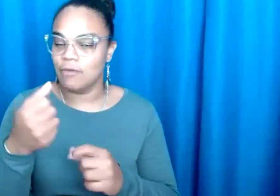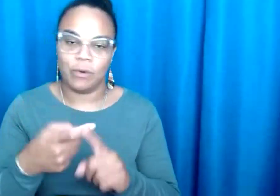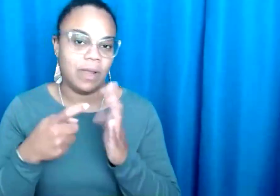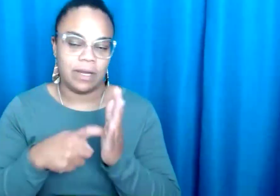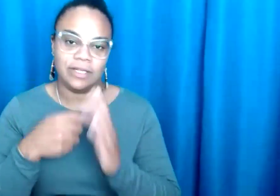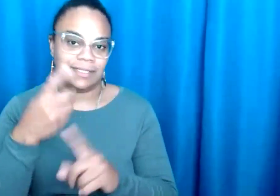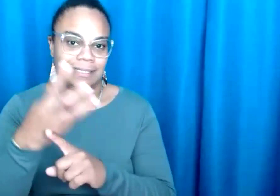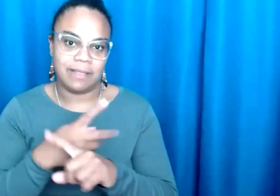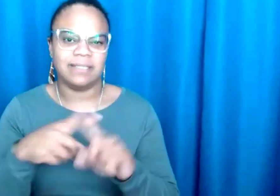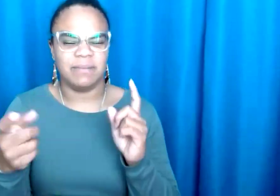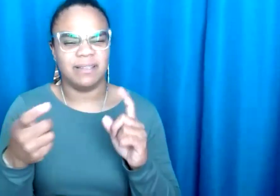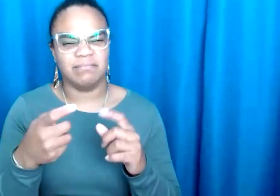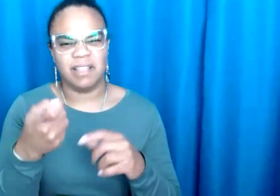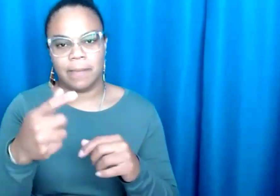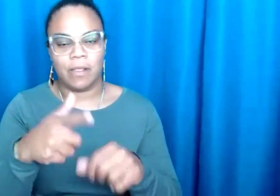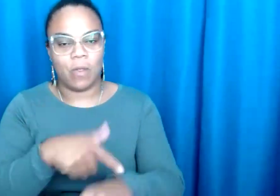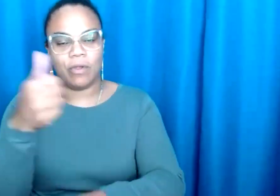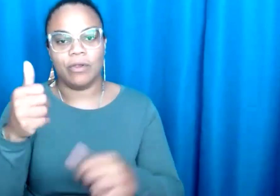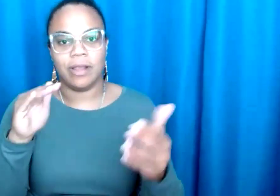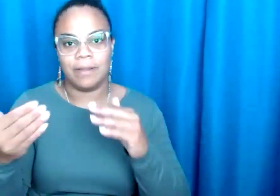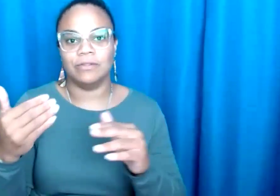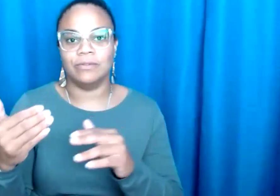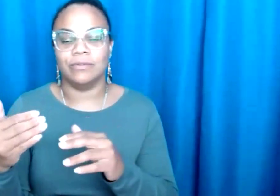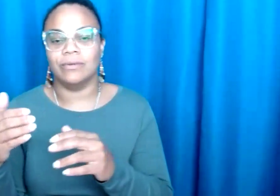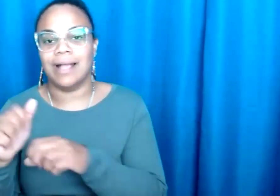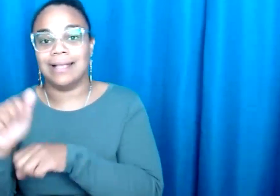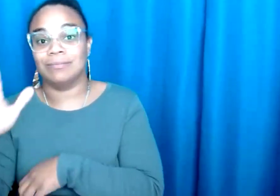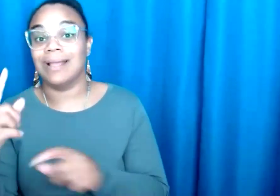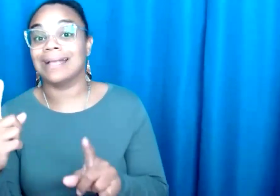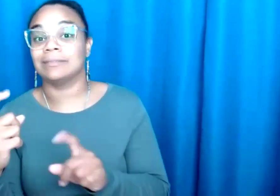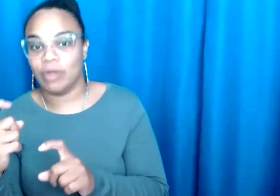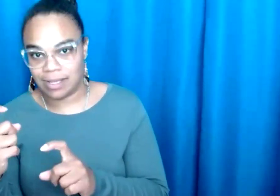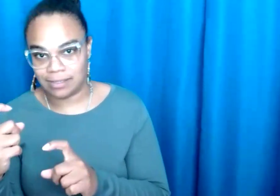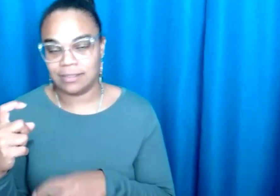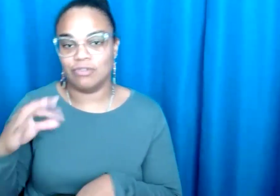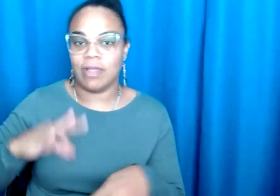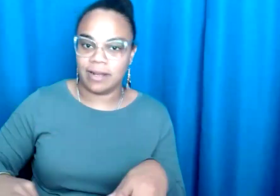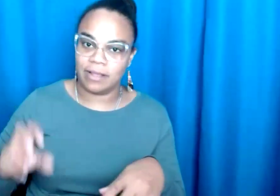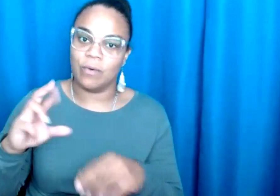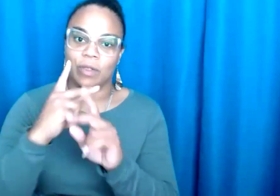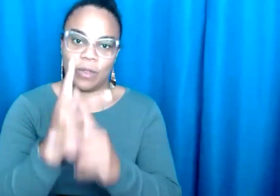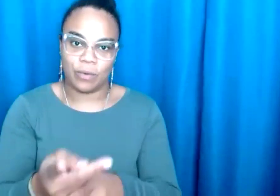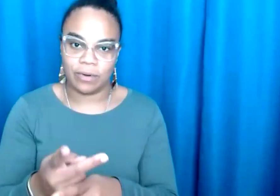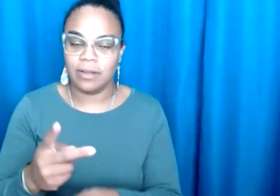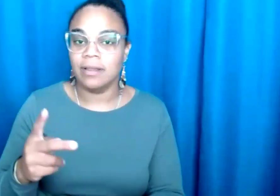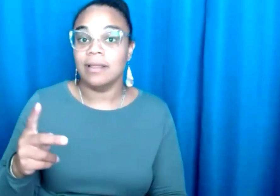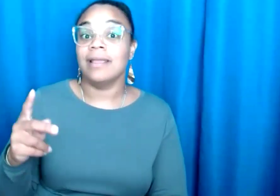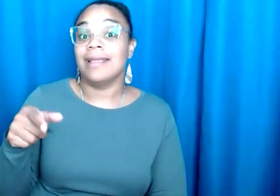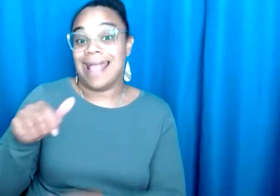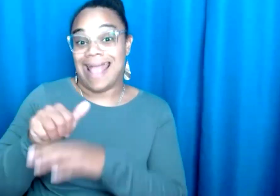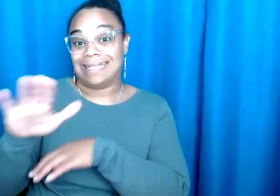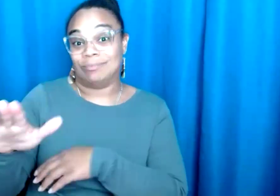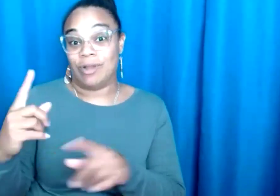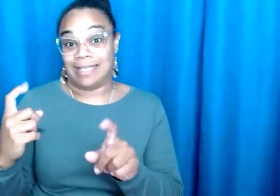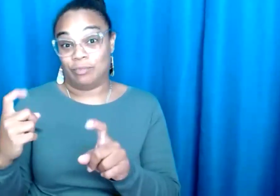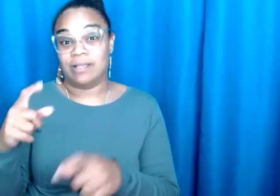little bit longer than getting the Export Express credit line or loan program. The Export Express, it's supposed to happen in a week